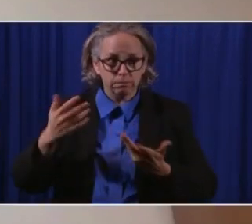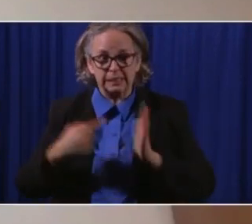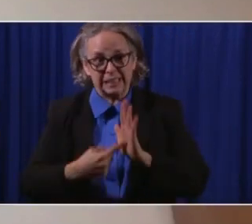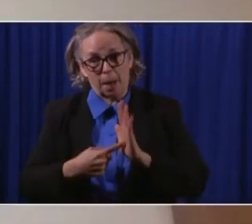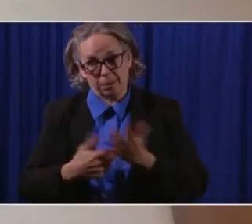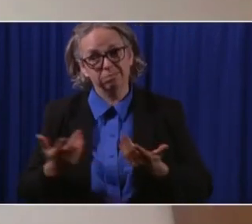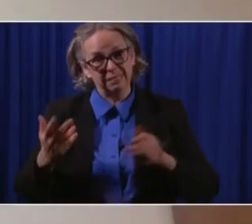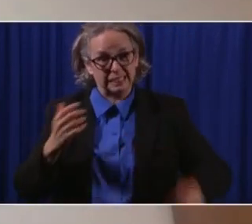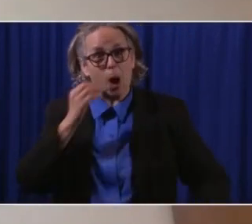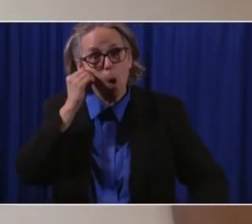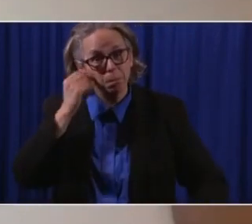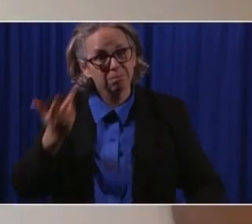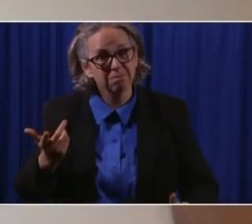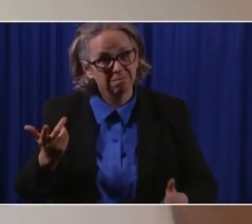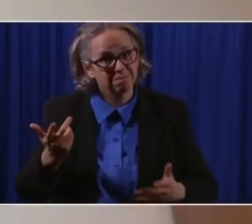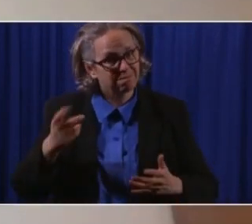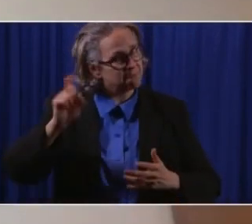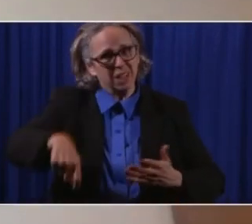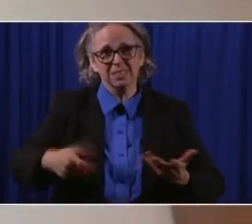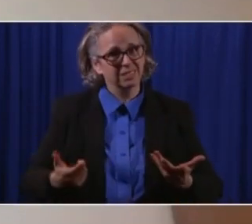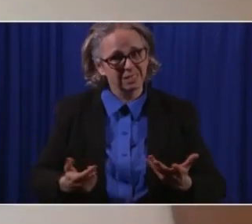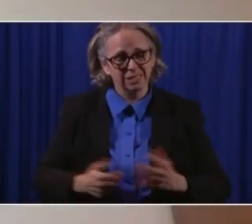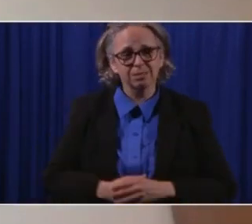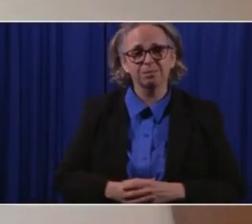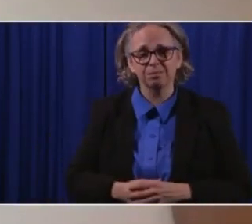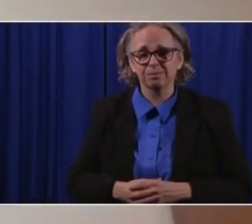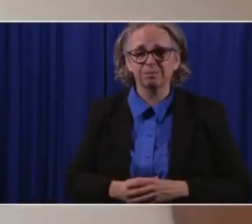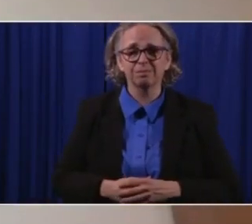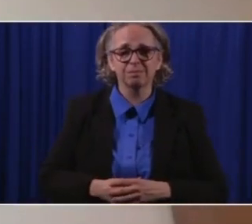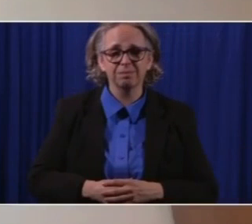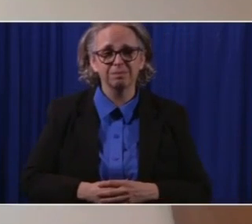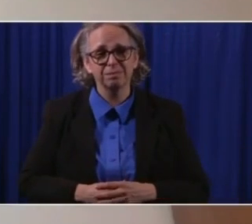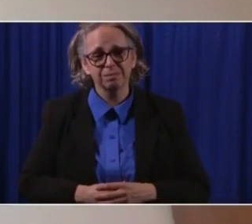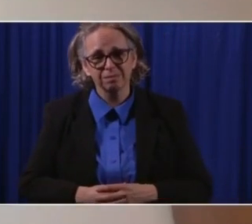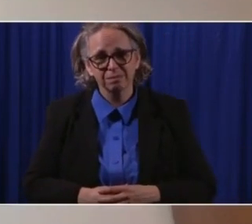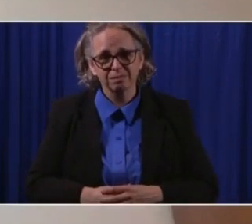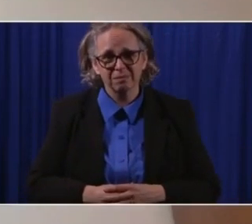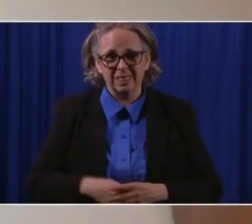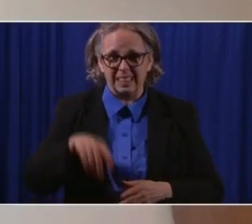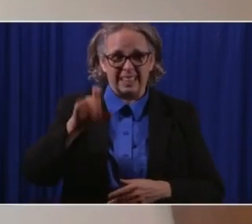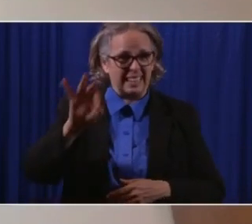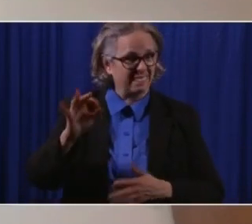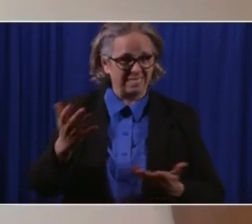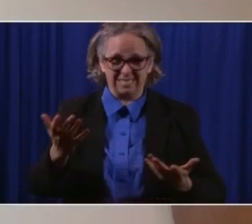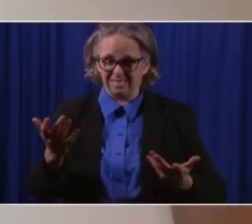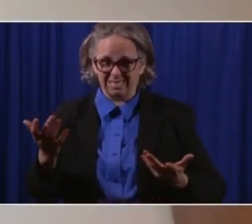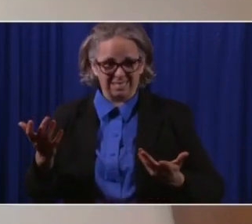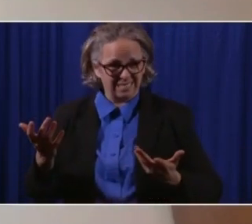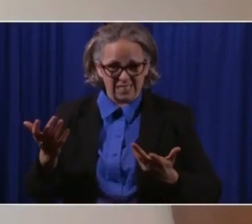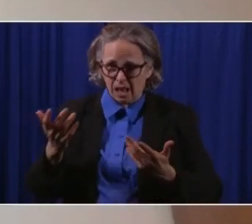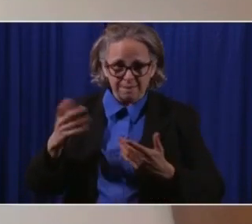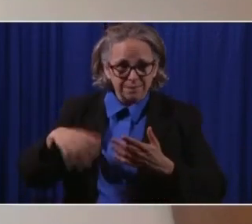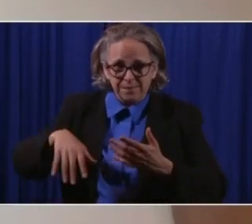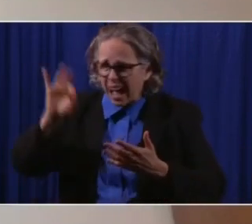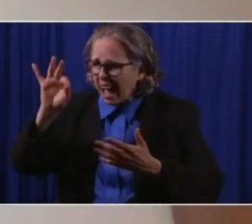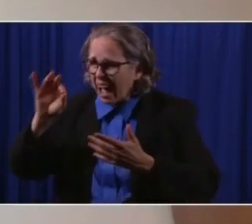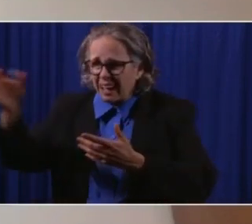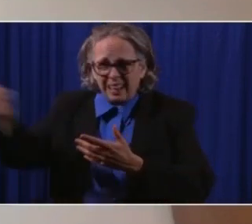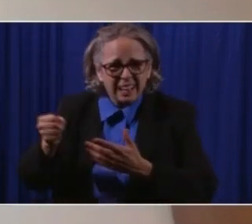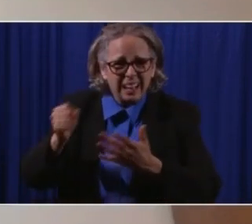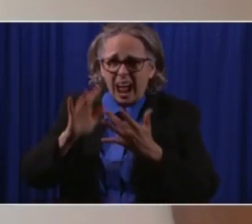to provide that information, is probably going to lead to health departments recommending that entire groups of people, entire teams, or